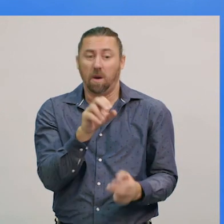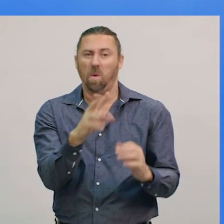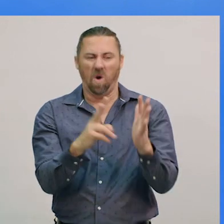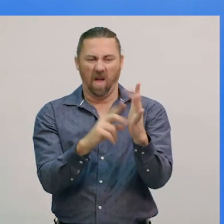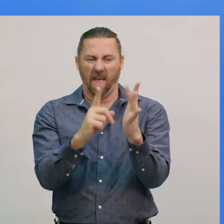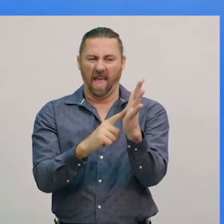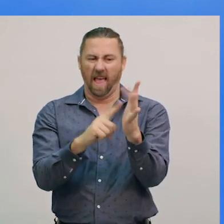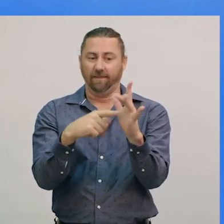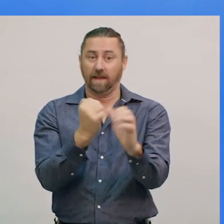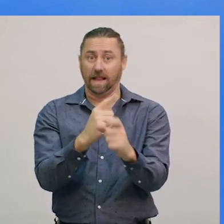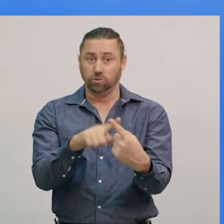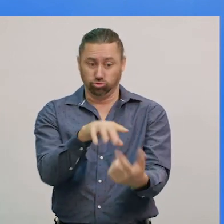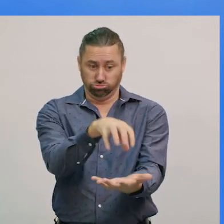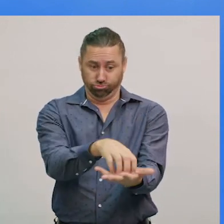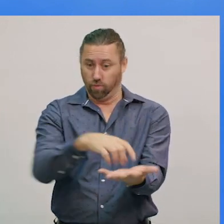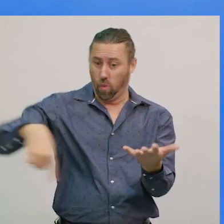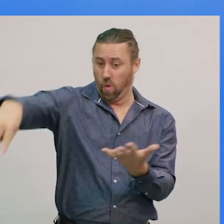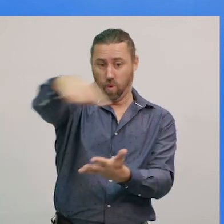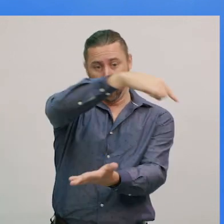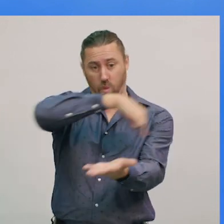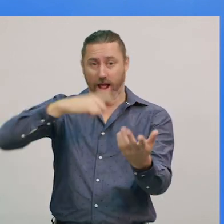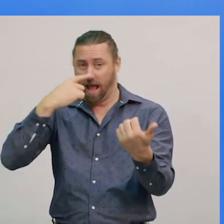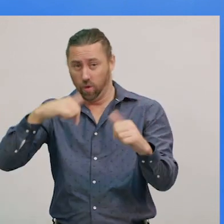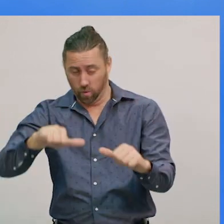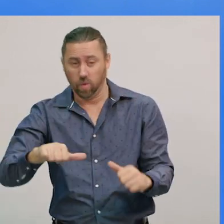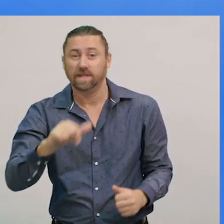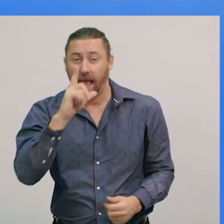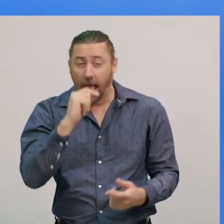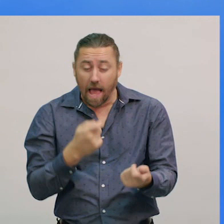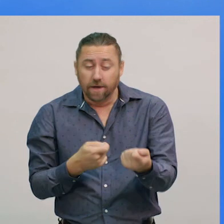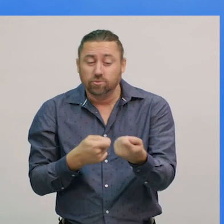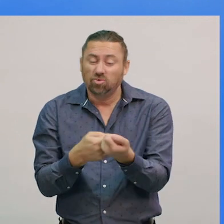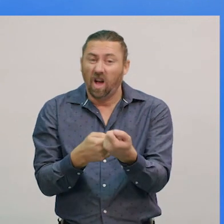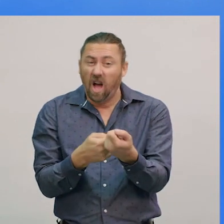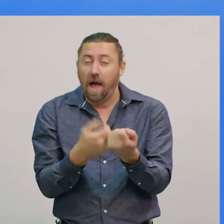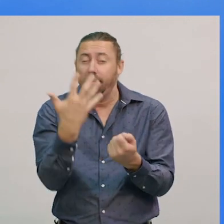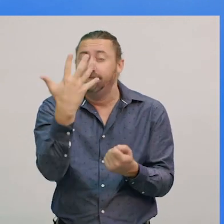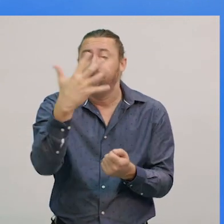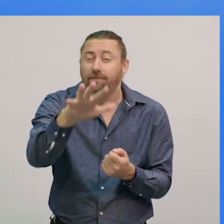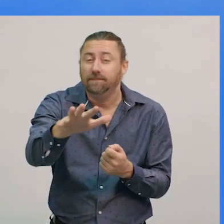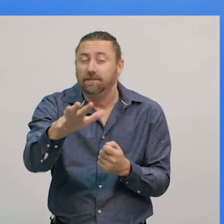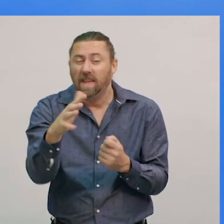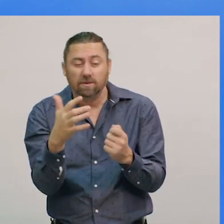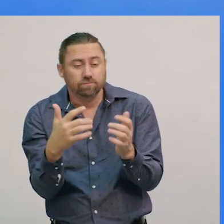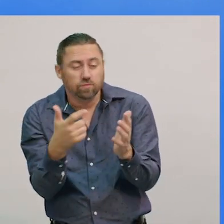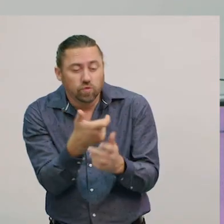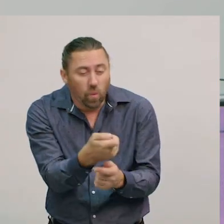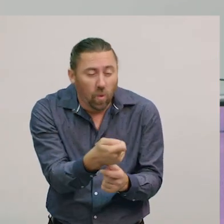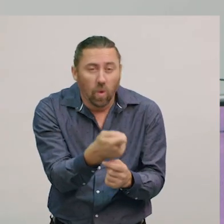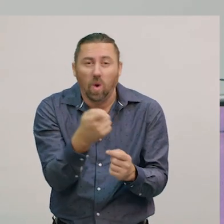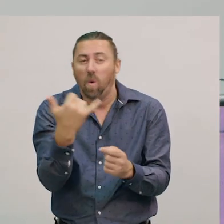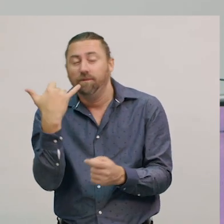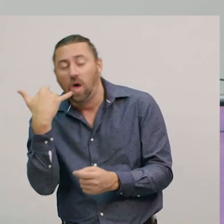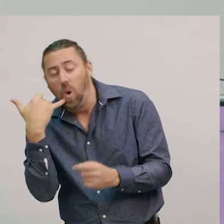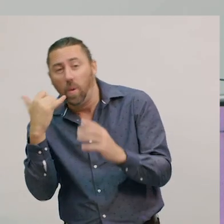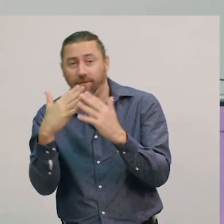in the village for all the villagers to use, and it's able to charge up to 50 small electronic devices and torches. There's